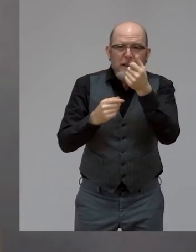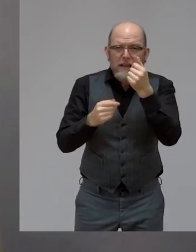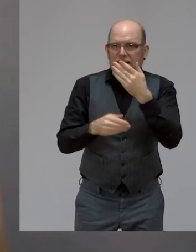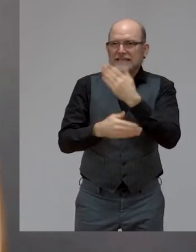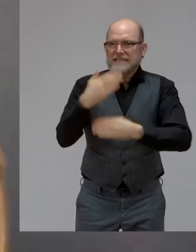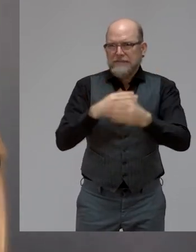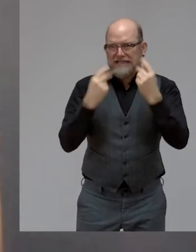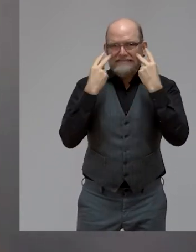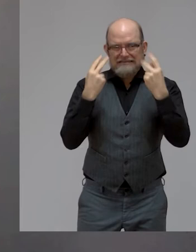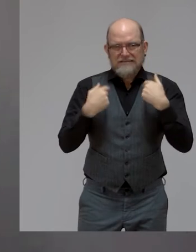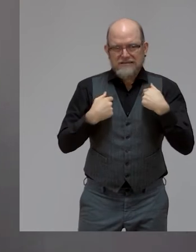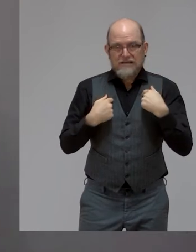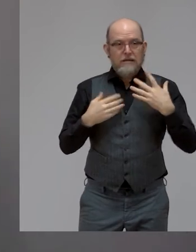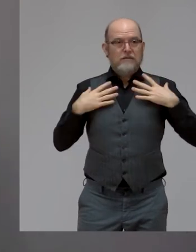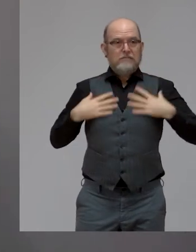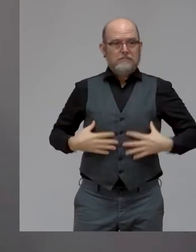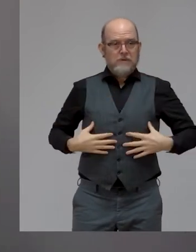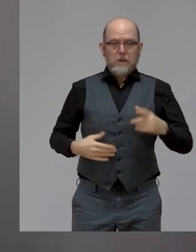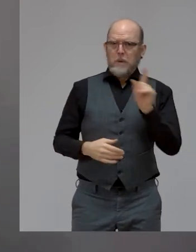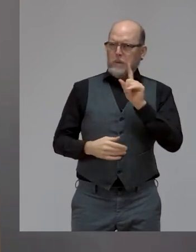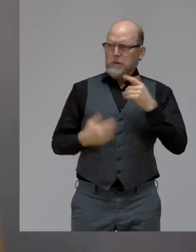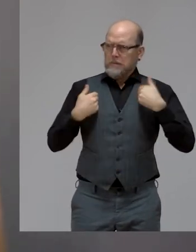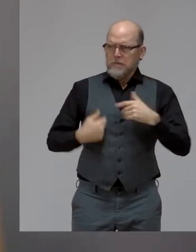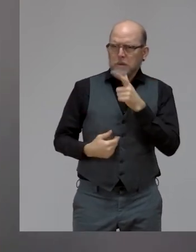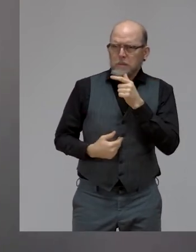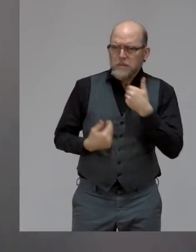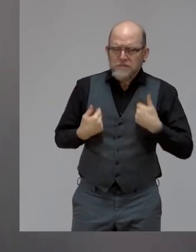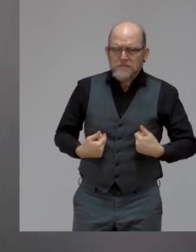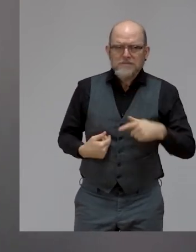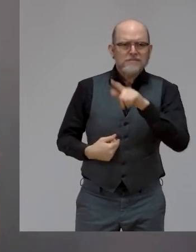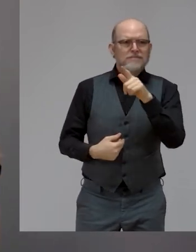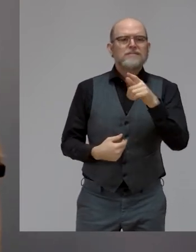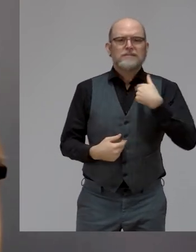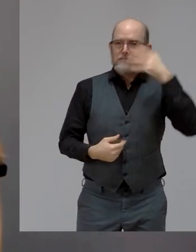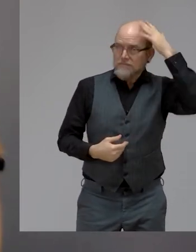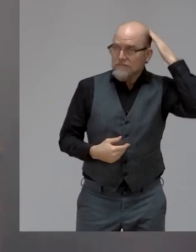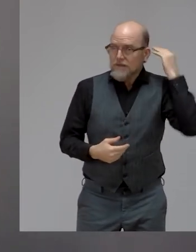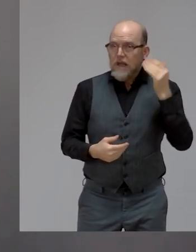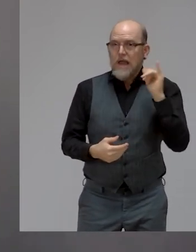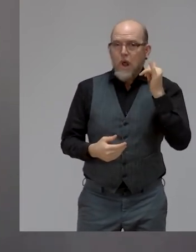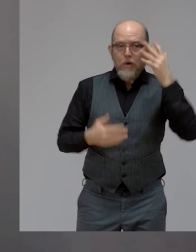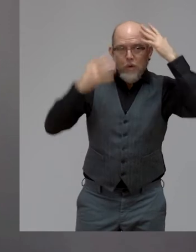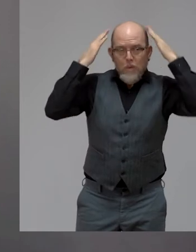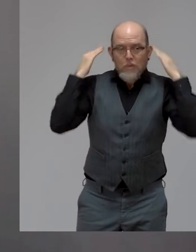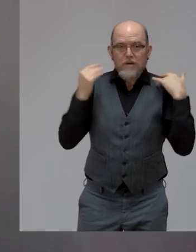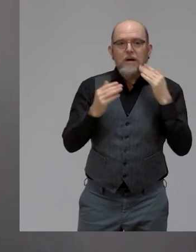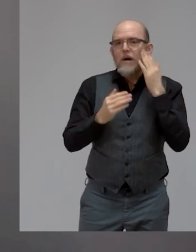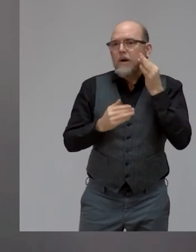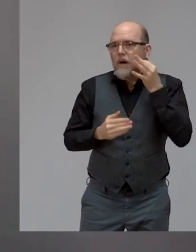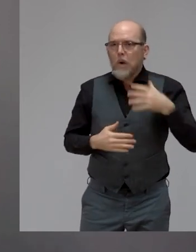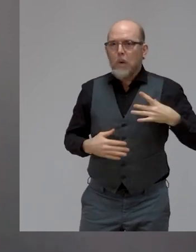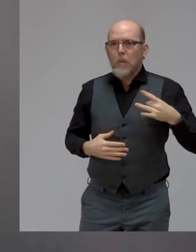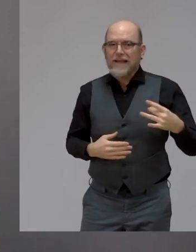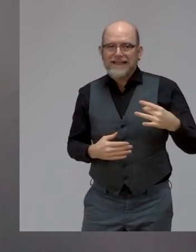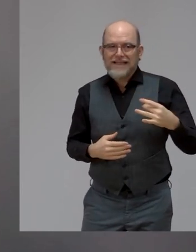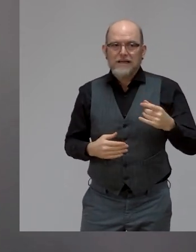bit of what I look like. I have blonde hair. I have very pale white skin. I'm wearing a pair of black